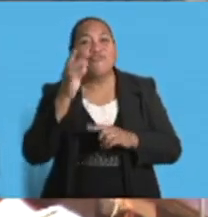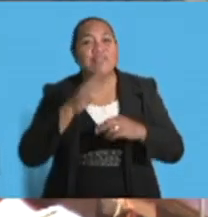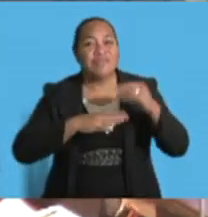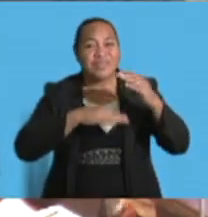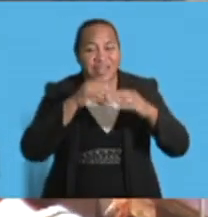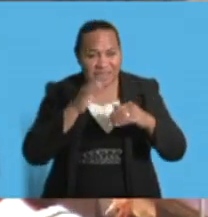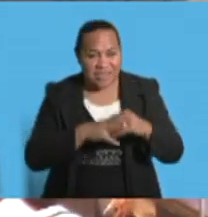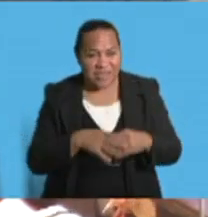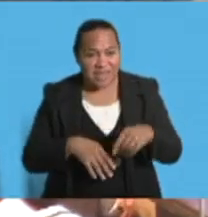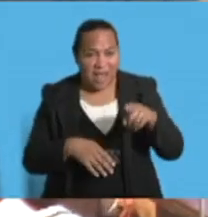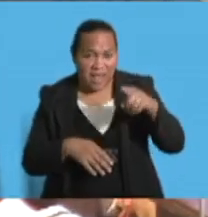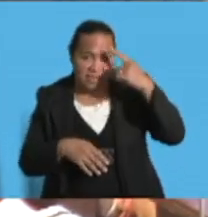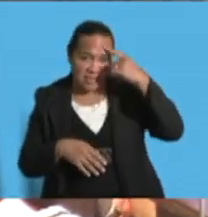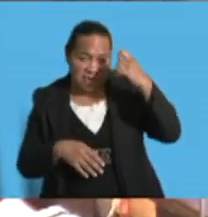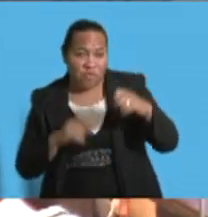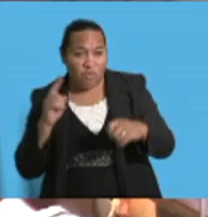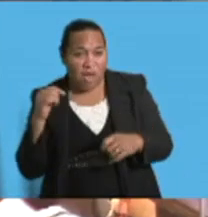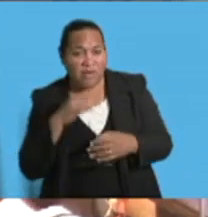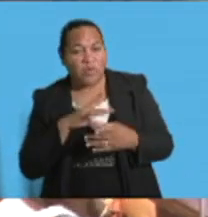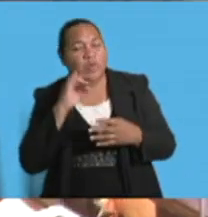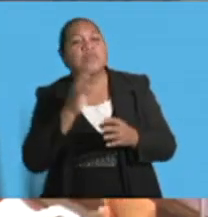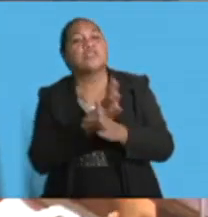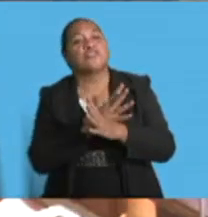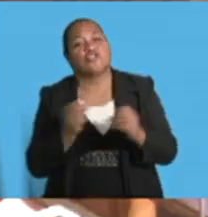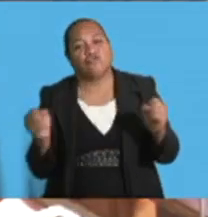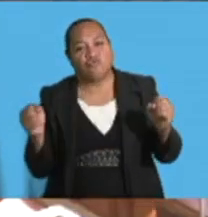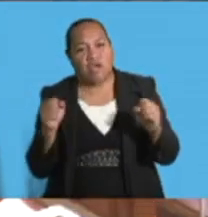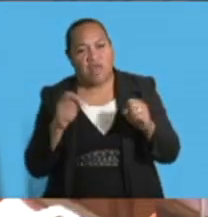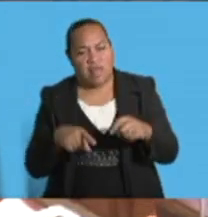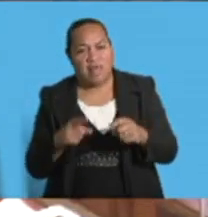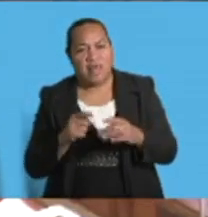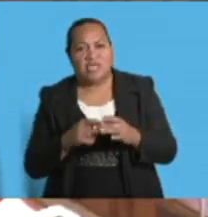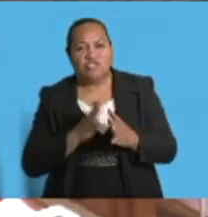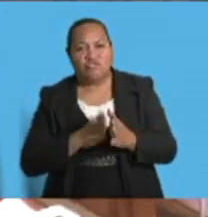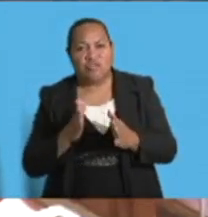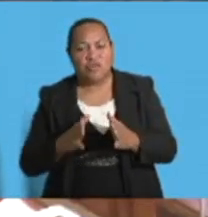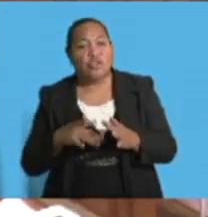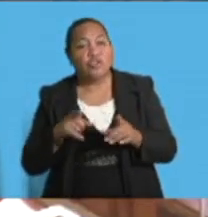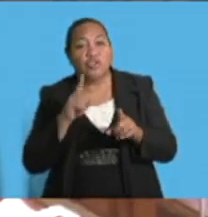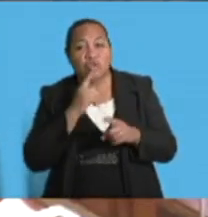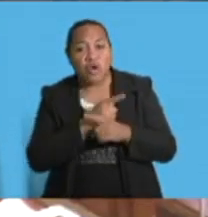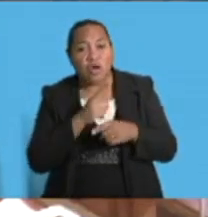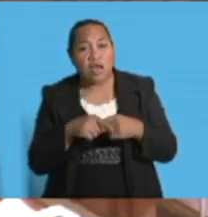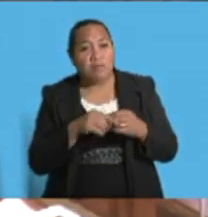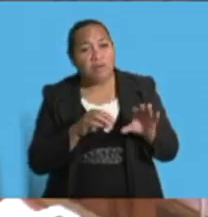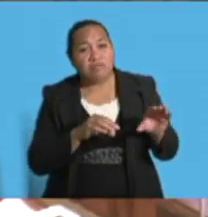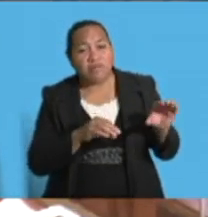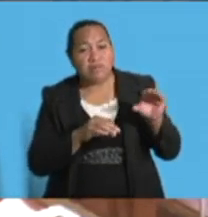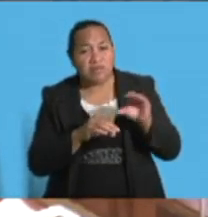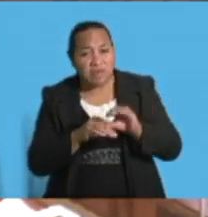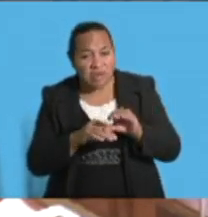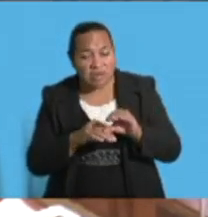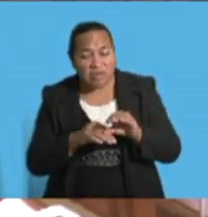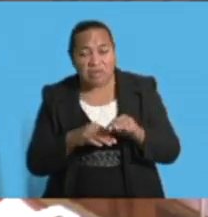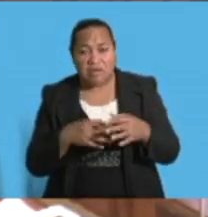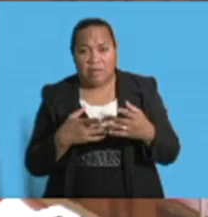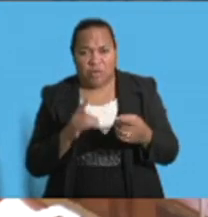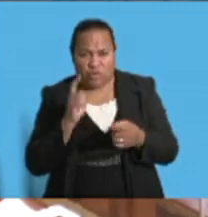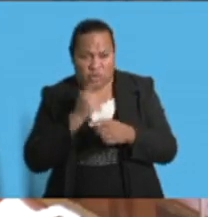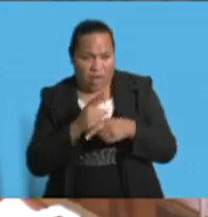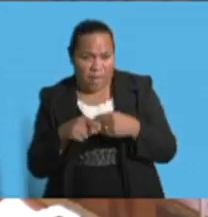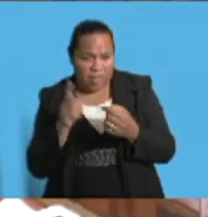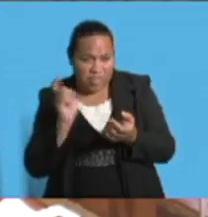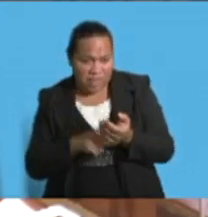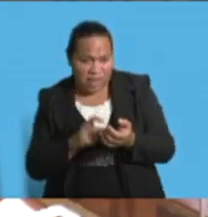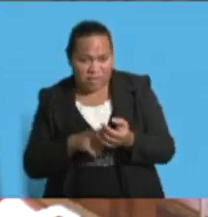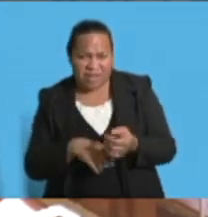proposed $100 per ton will destroy the industry. They talk of subsidizing cane payment and then they talk about debts. It doesn't make sense.